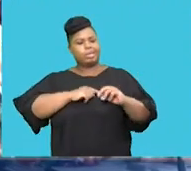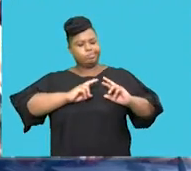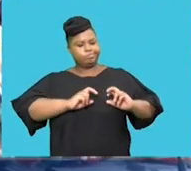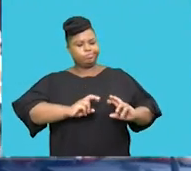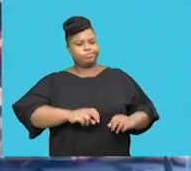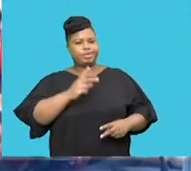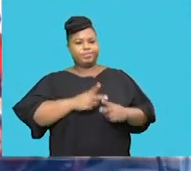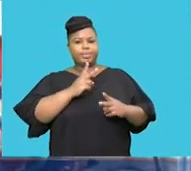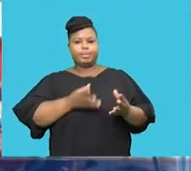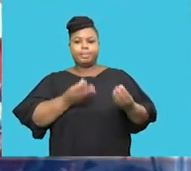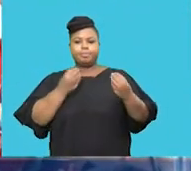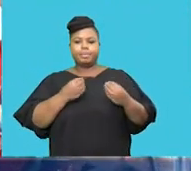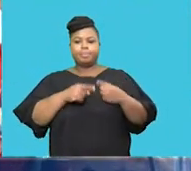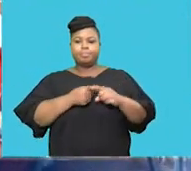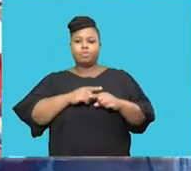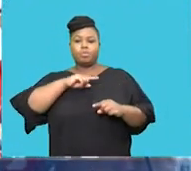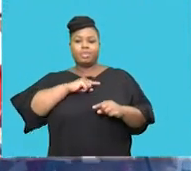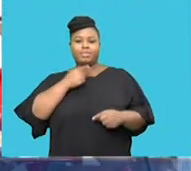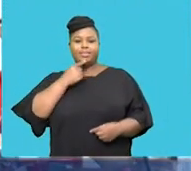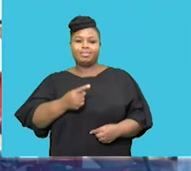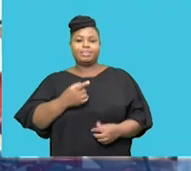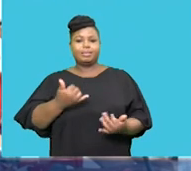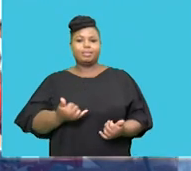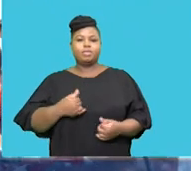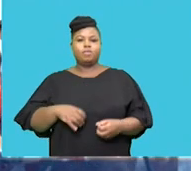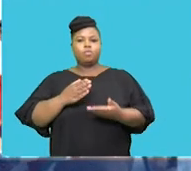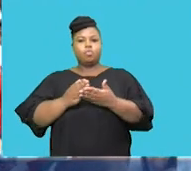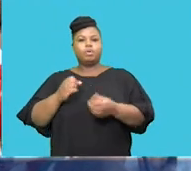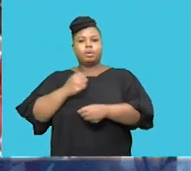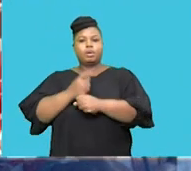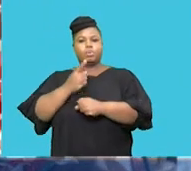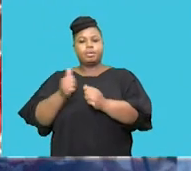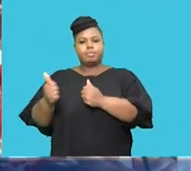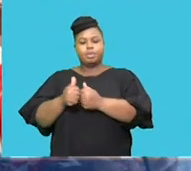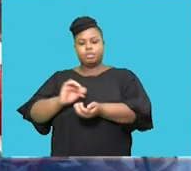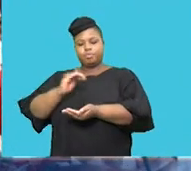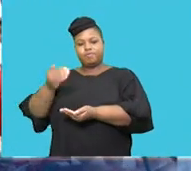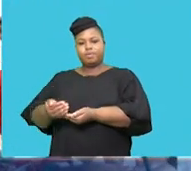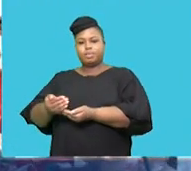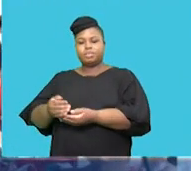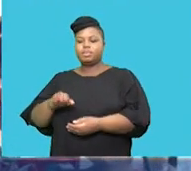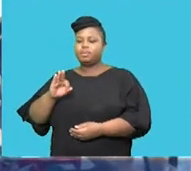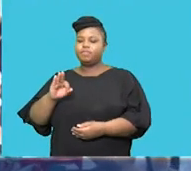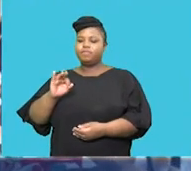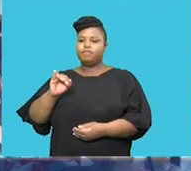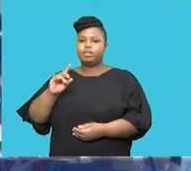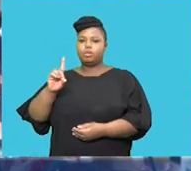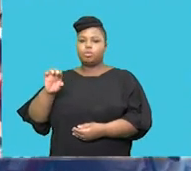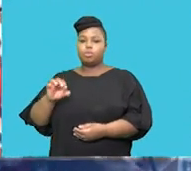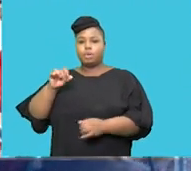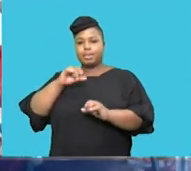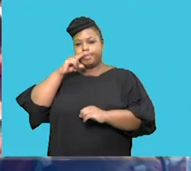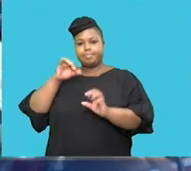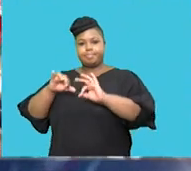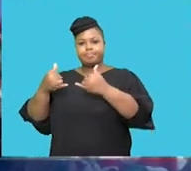phethwa molemong wa go fuputsa tshebetso ya kadimo ya ditšhelete projekeng ya kago ya matlo a kgiro ka tlasa khamphane ya